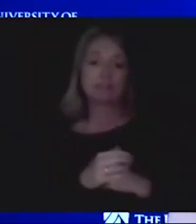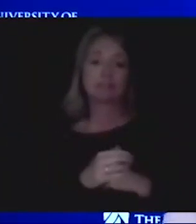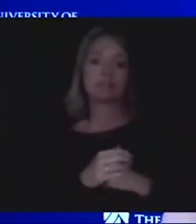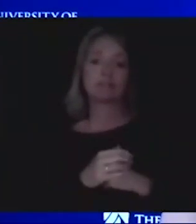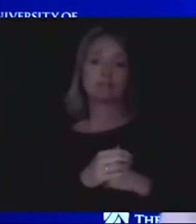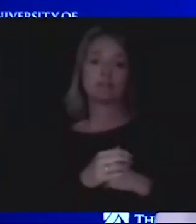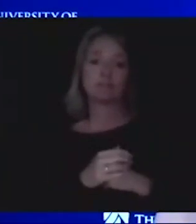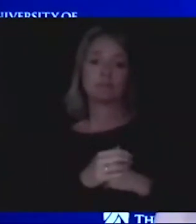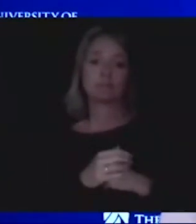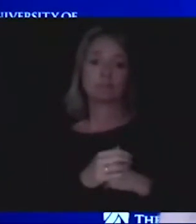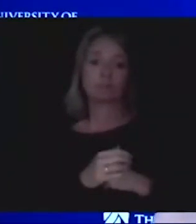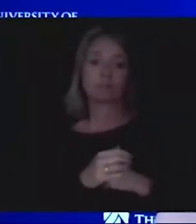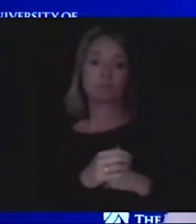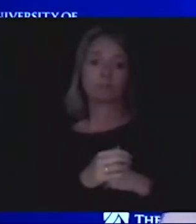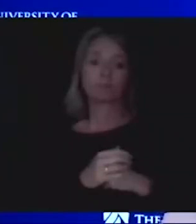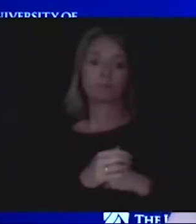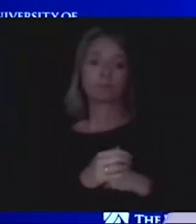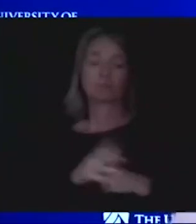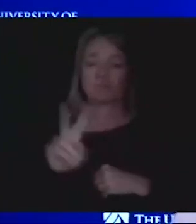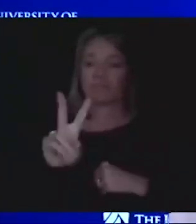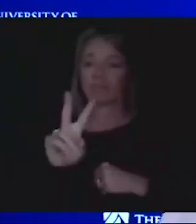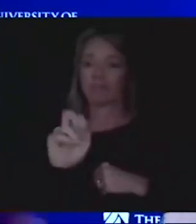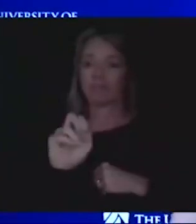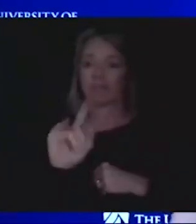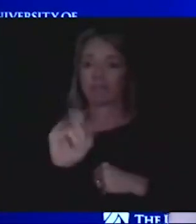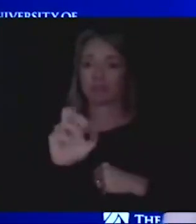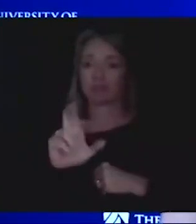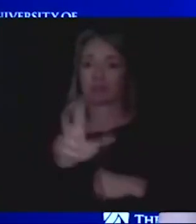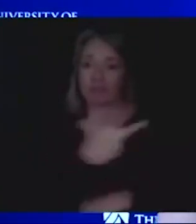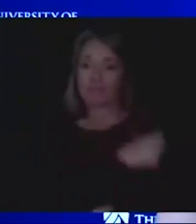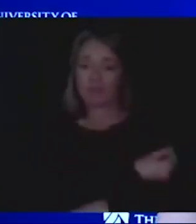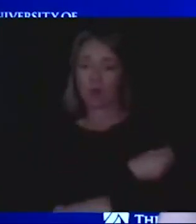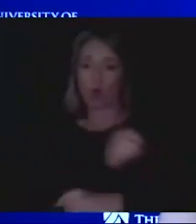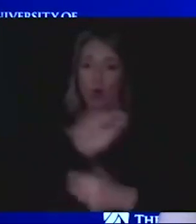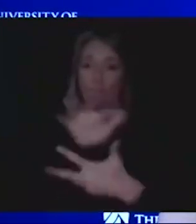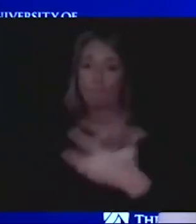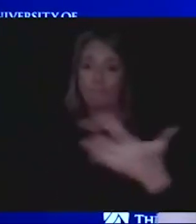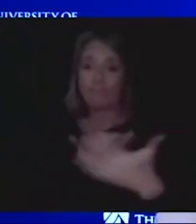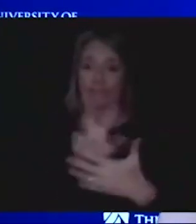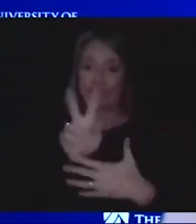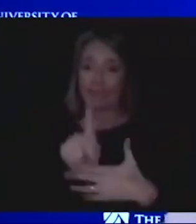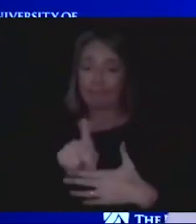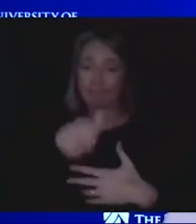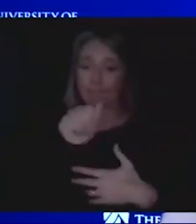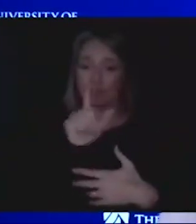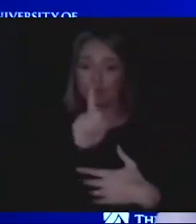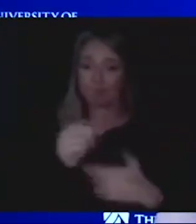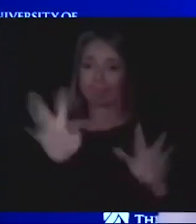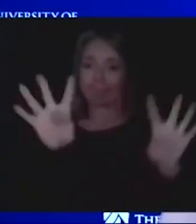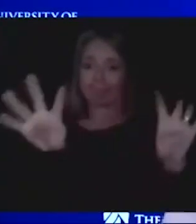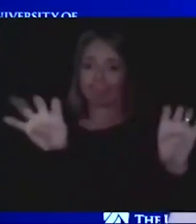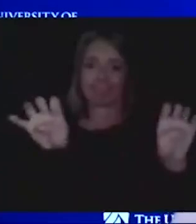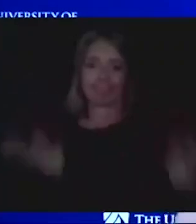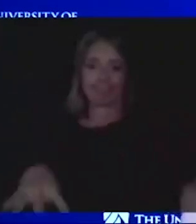vector vaccine, or are we going to be using mixed things? And just as you had stated earlier, those are questions we just don't have answers to right now.